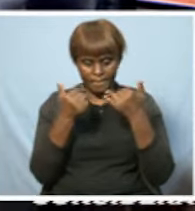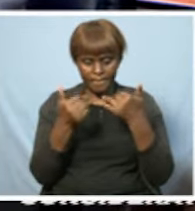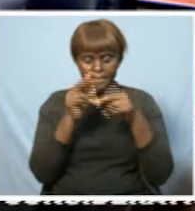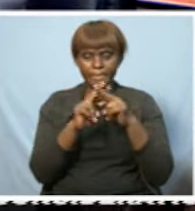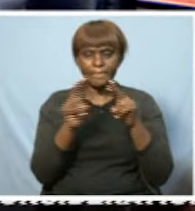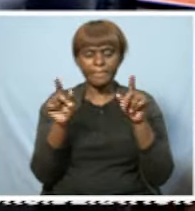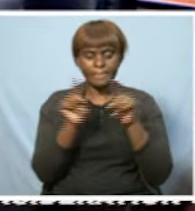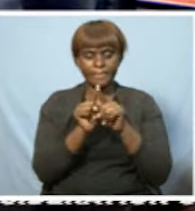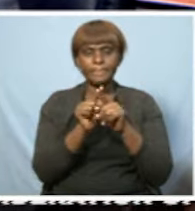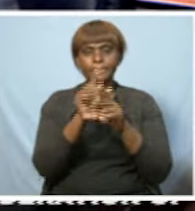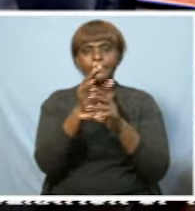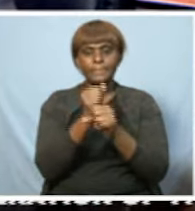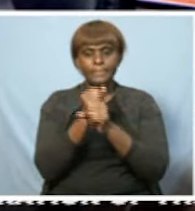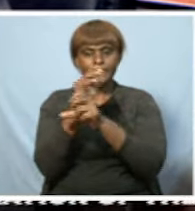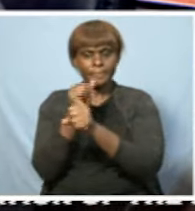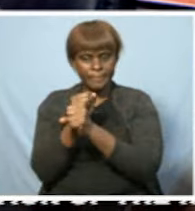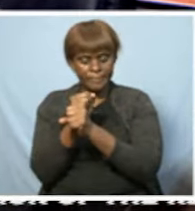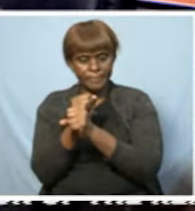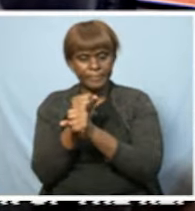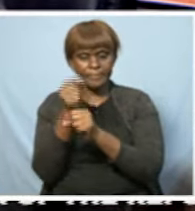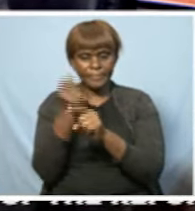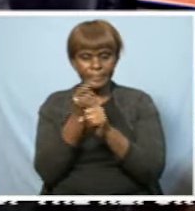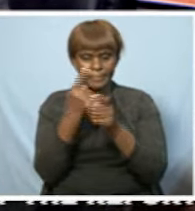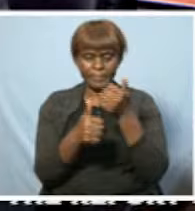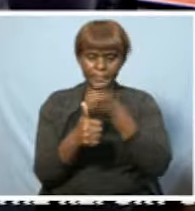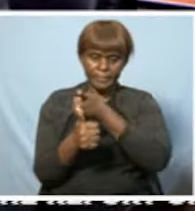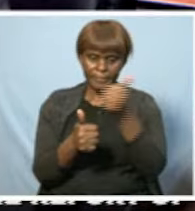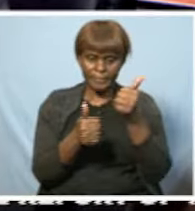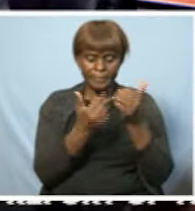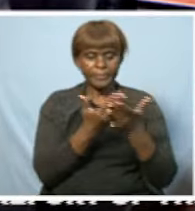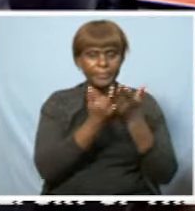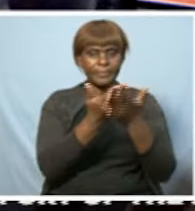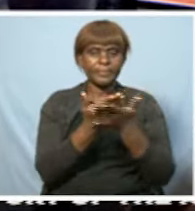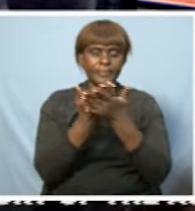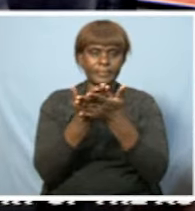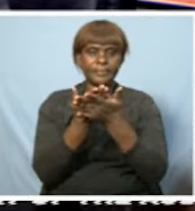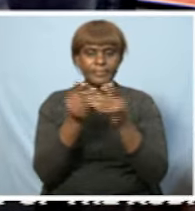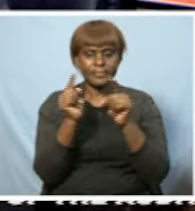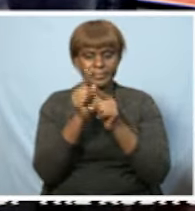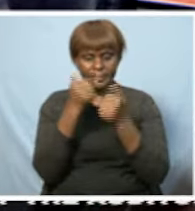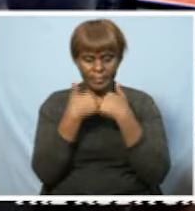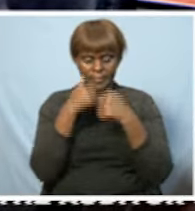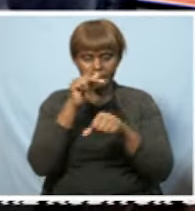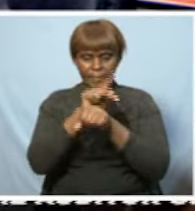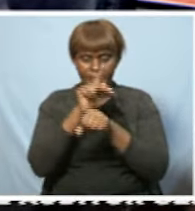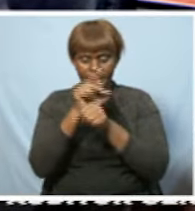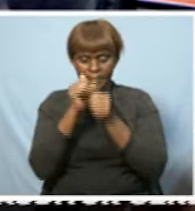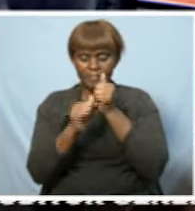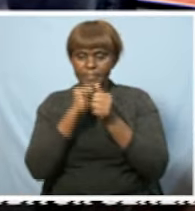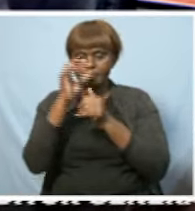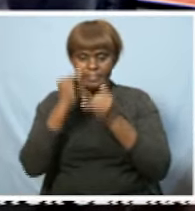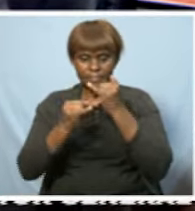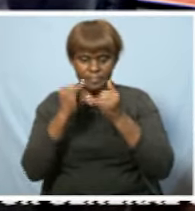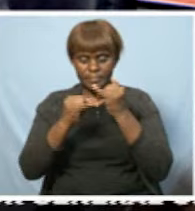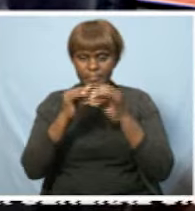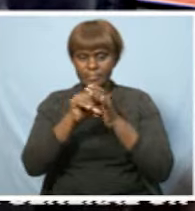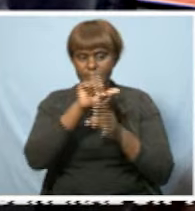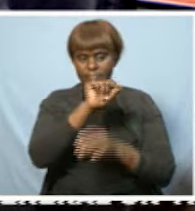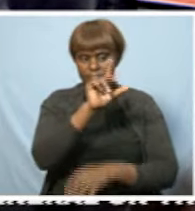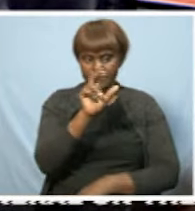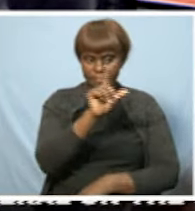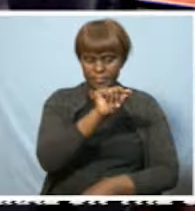I'm to think from what they are submitting, they had the projects that were not completed in 2022 and